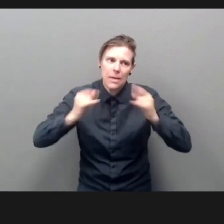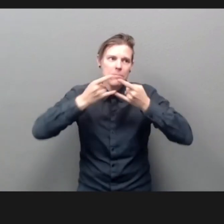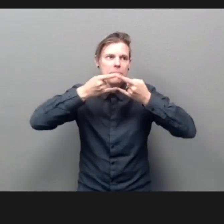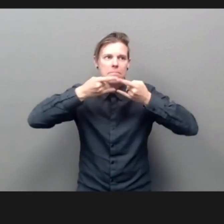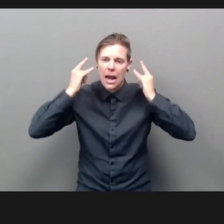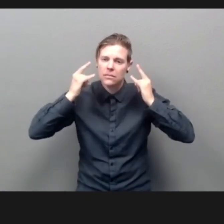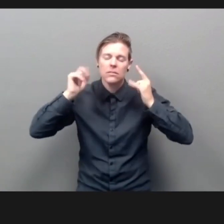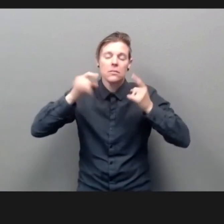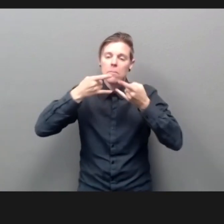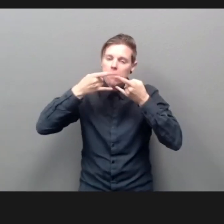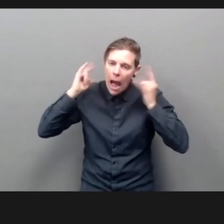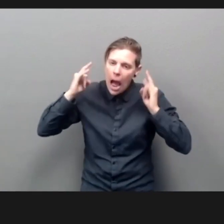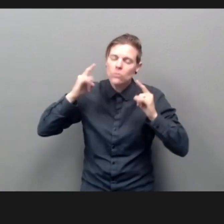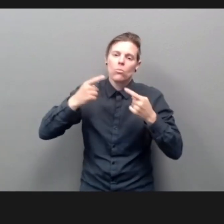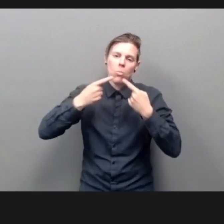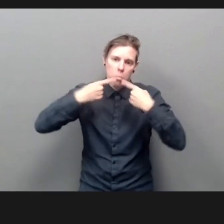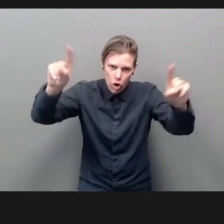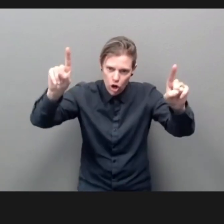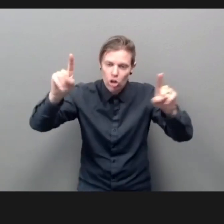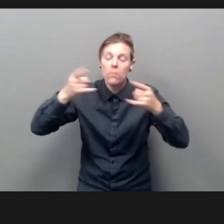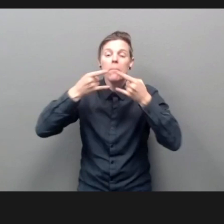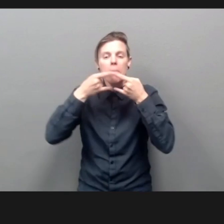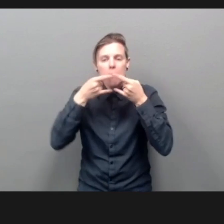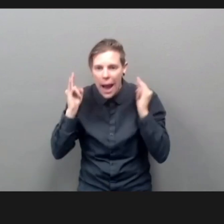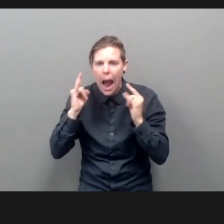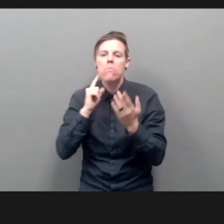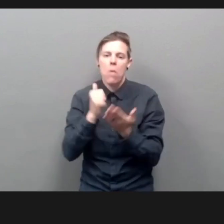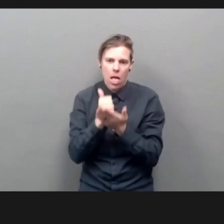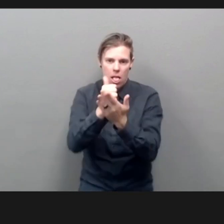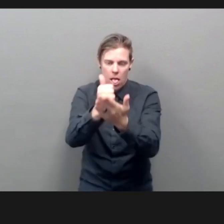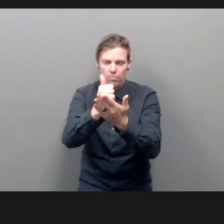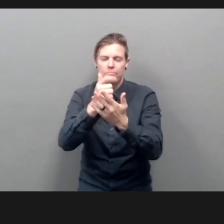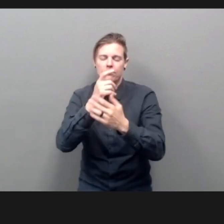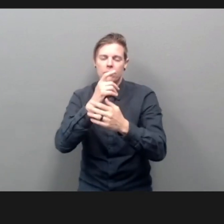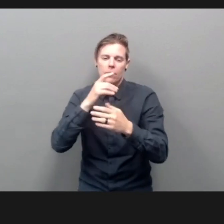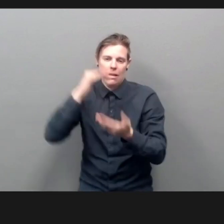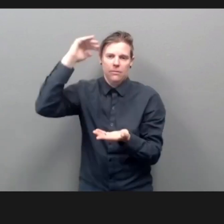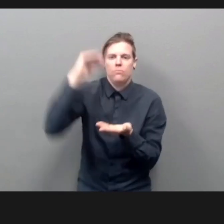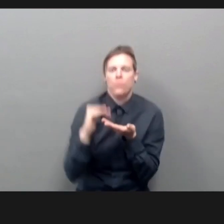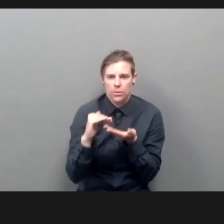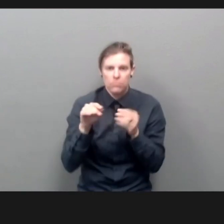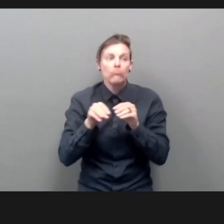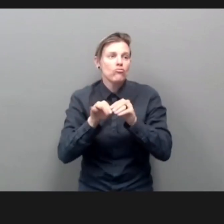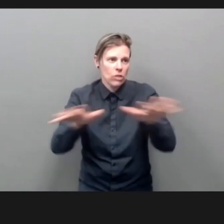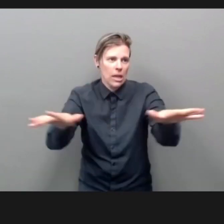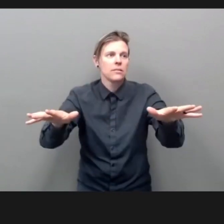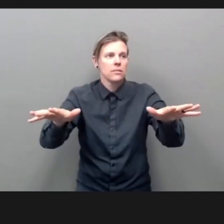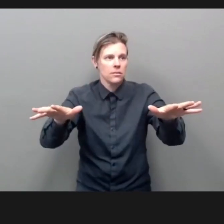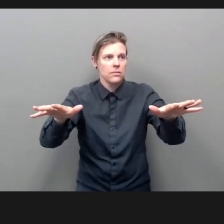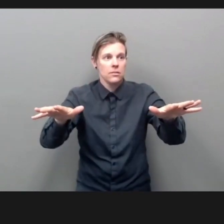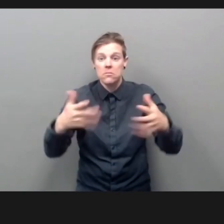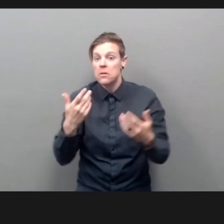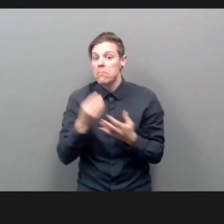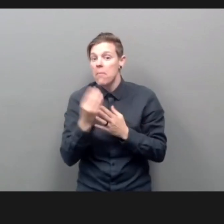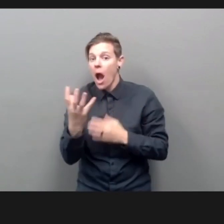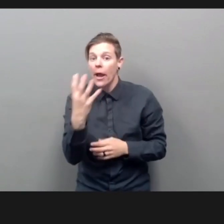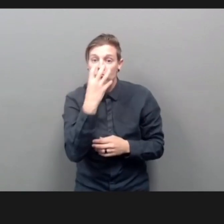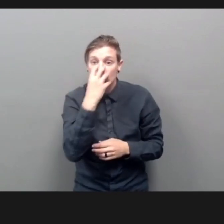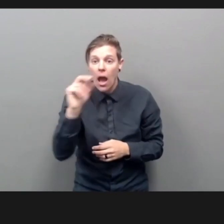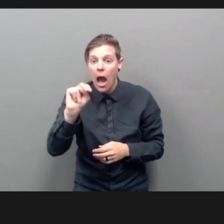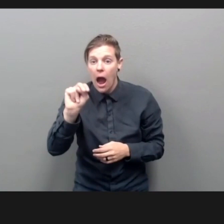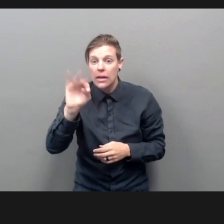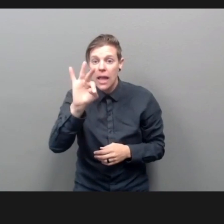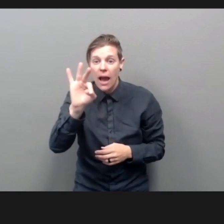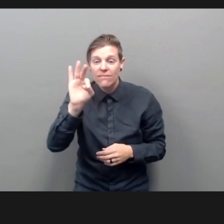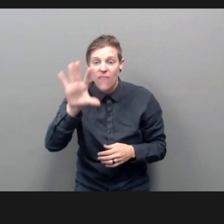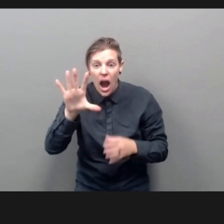degree possible. For those of you who can get surgical grade masks or N95s, KN95s, not the